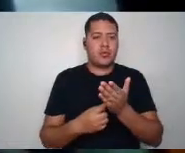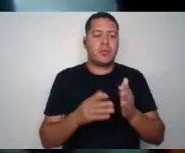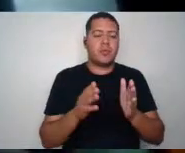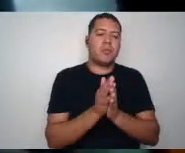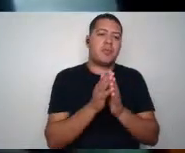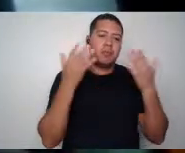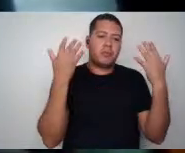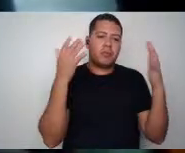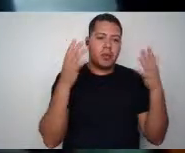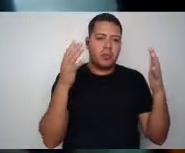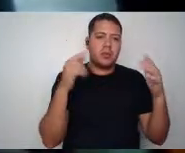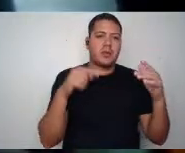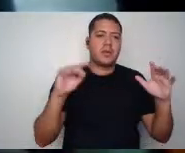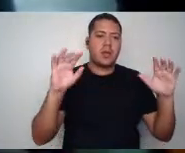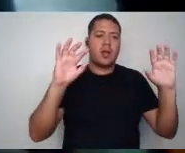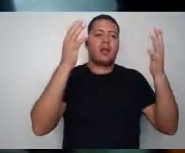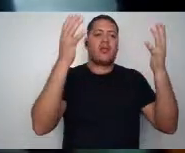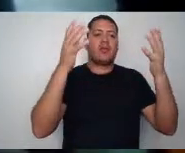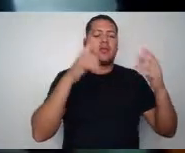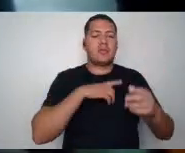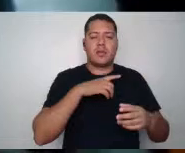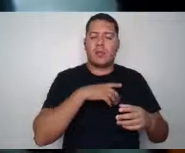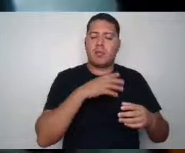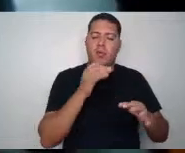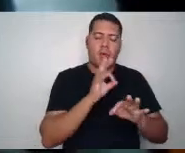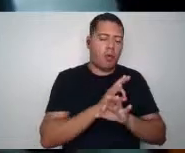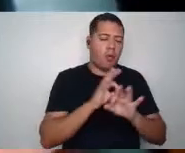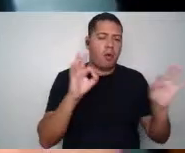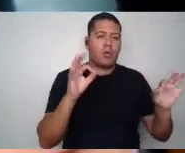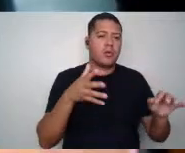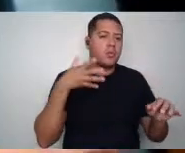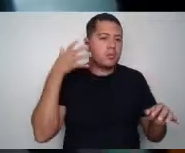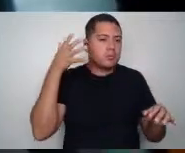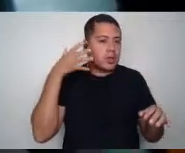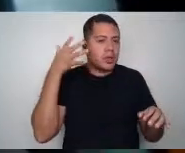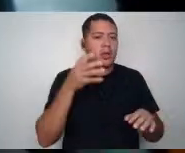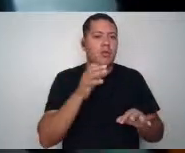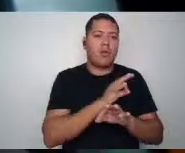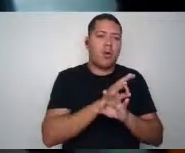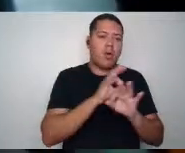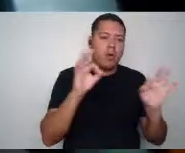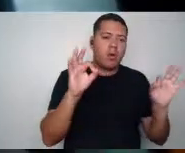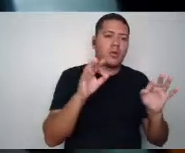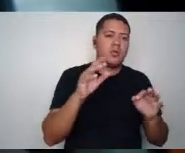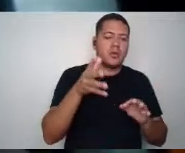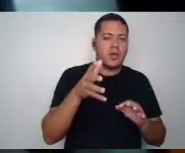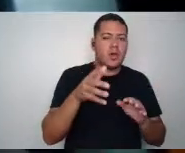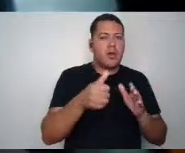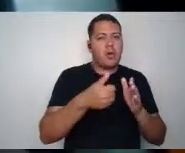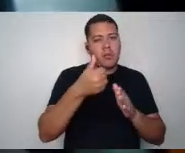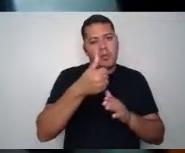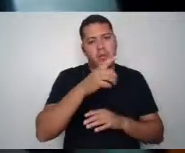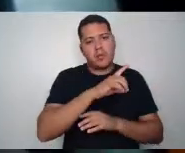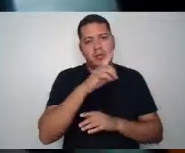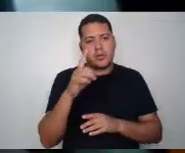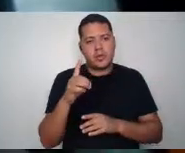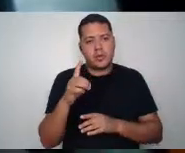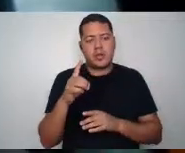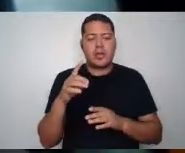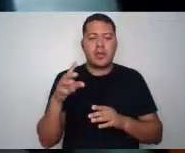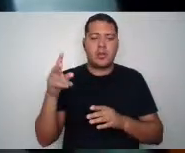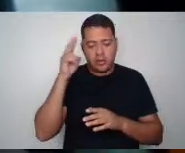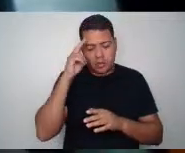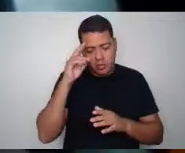this invitation, and I would like to congratulate for the event. It has been excellent. The panelist has been very good since day one.